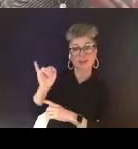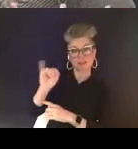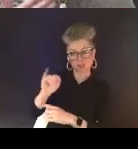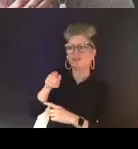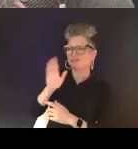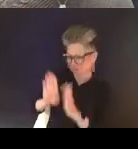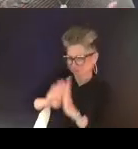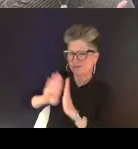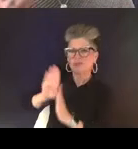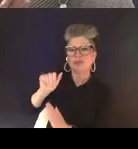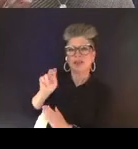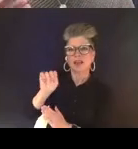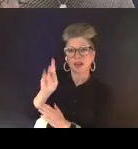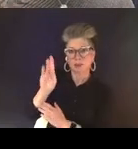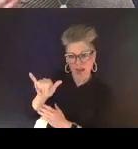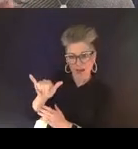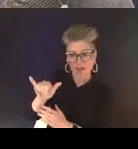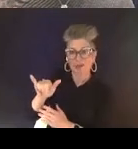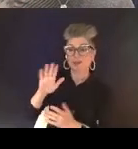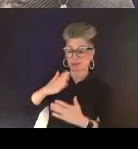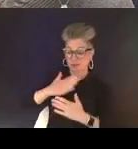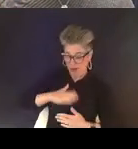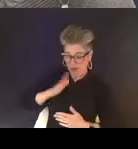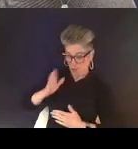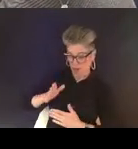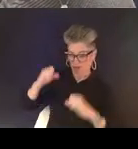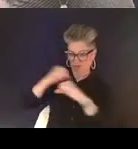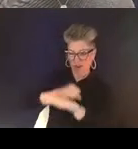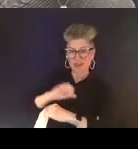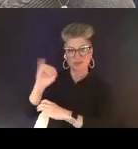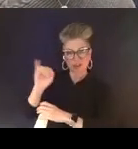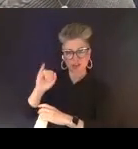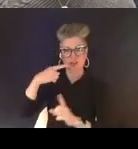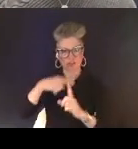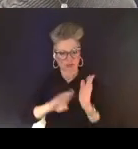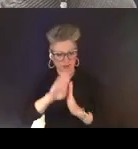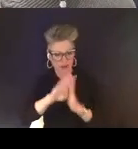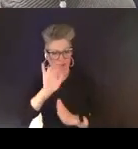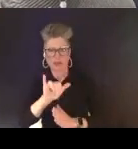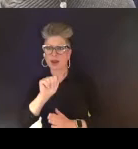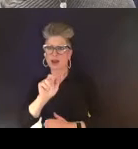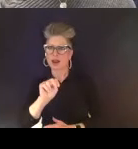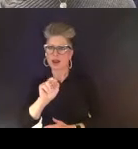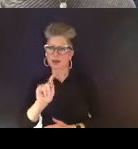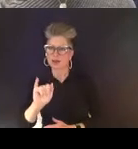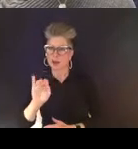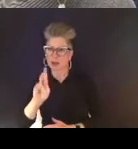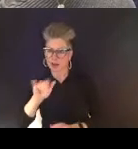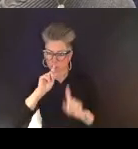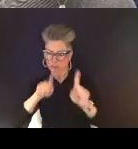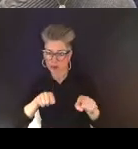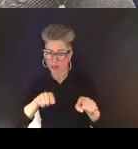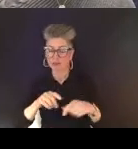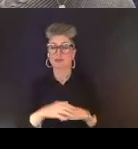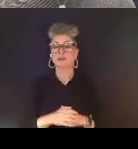will have to fight both the infection and then kind of develop this antibody response. I do tell